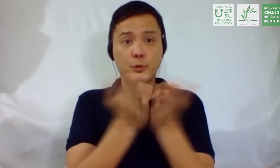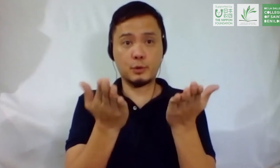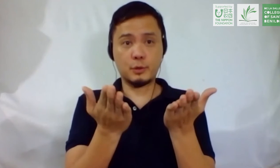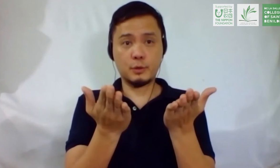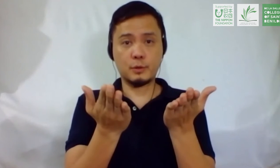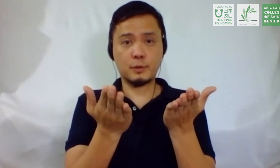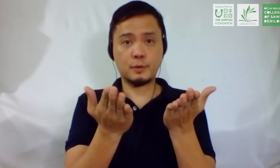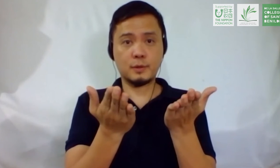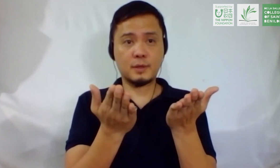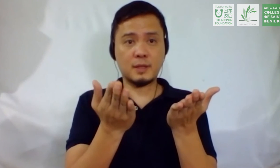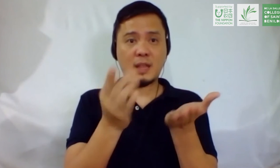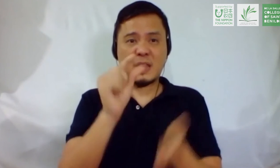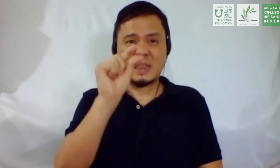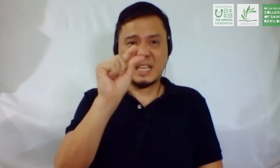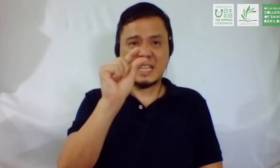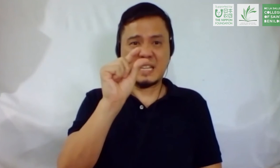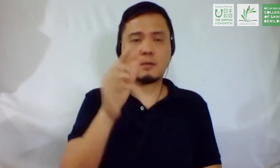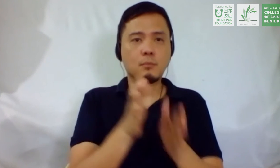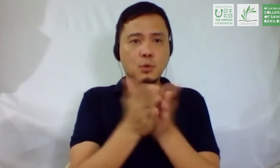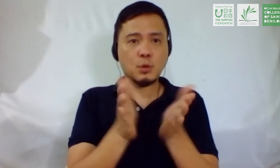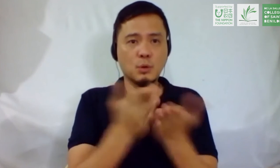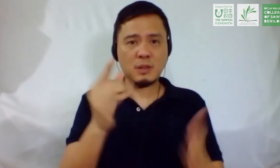the book is thin.